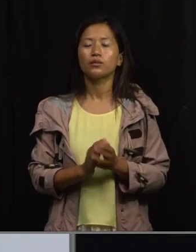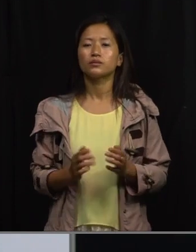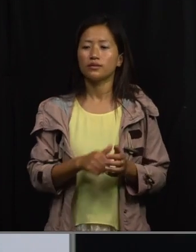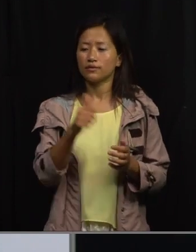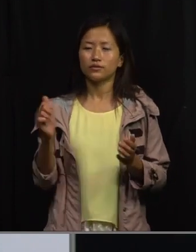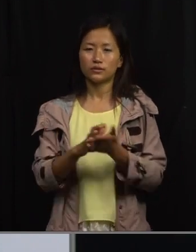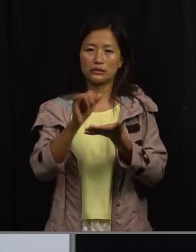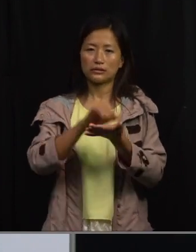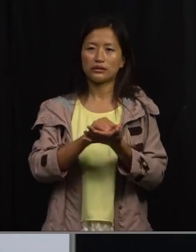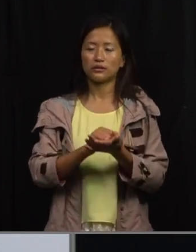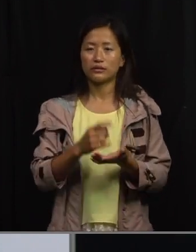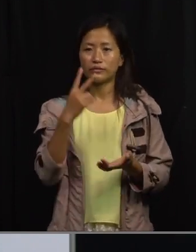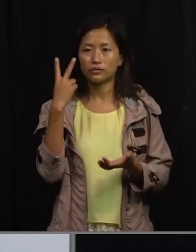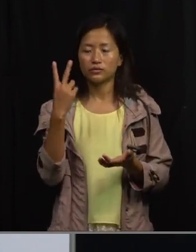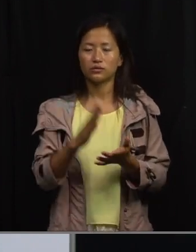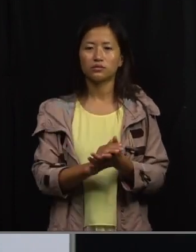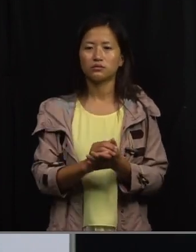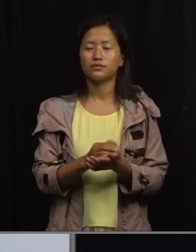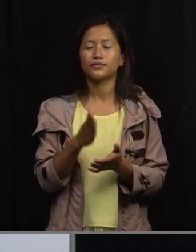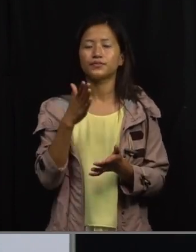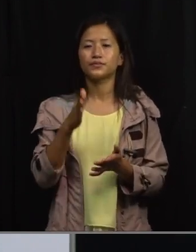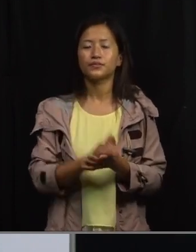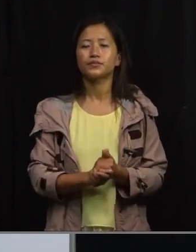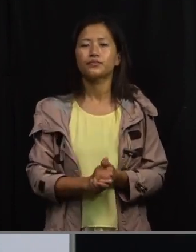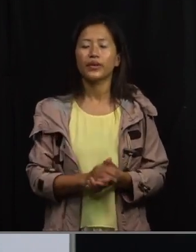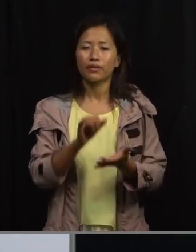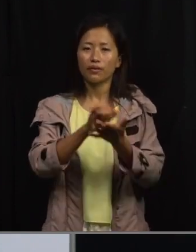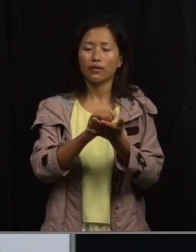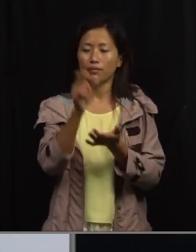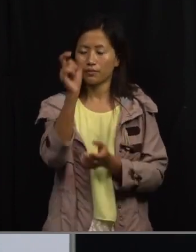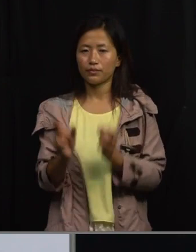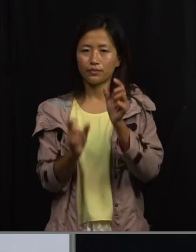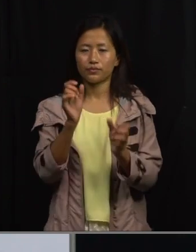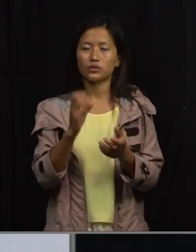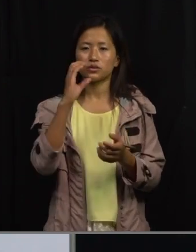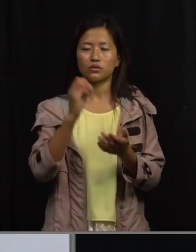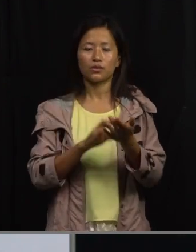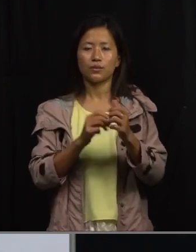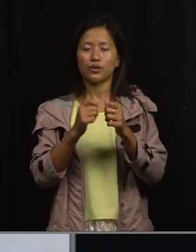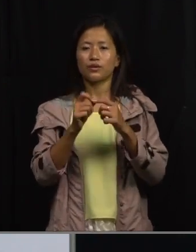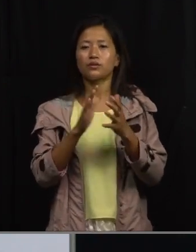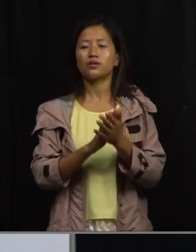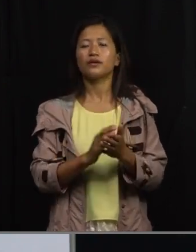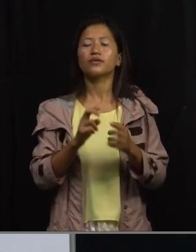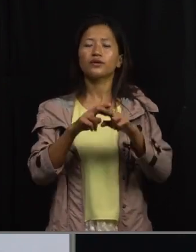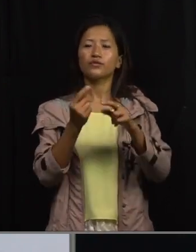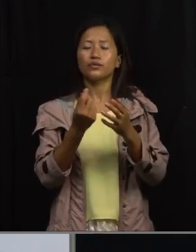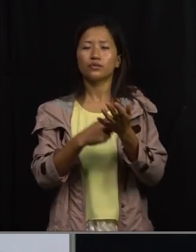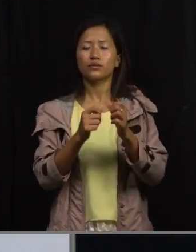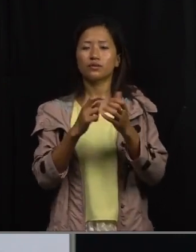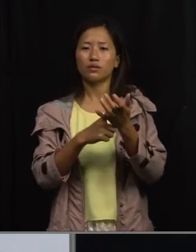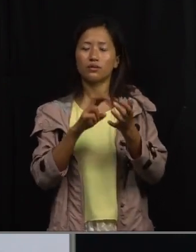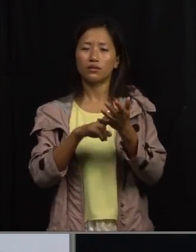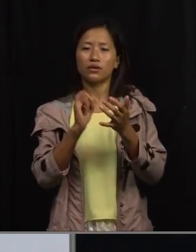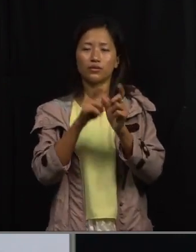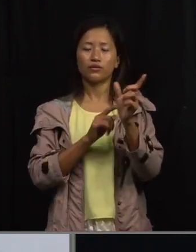after death became more visible. And so, the dead people, they were accompanied by their funerary items such